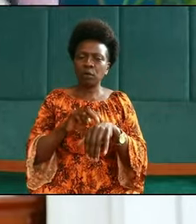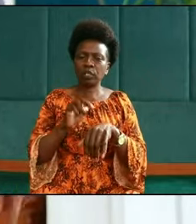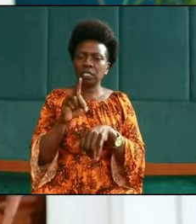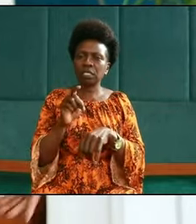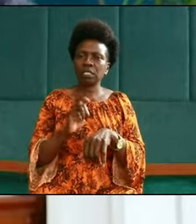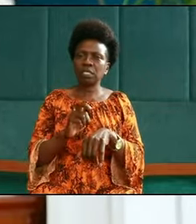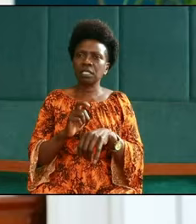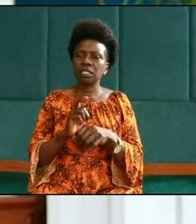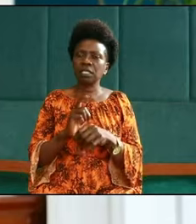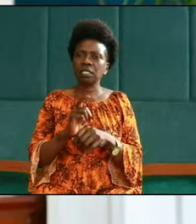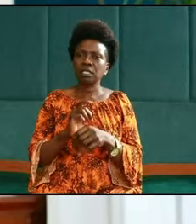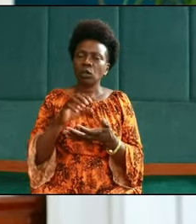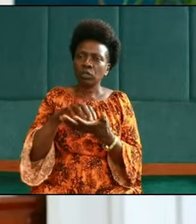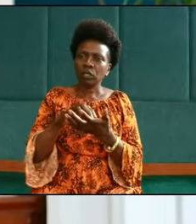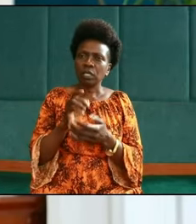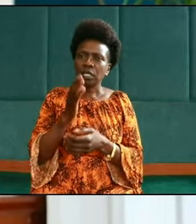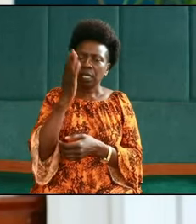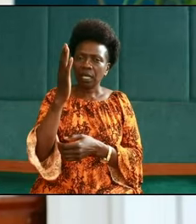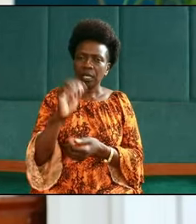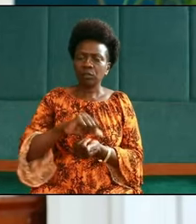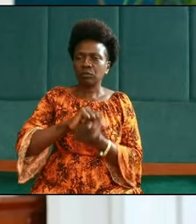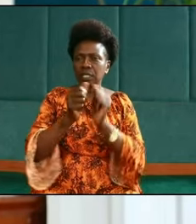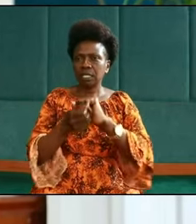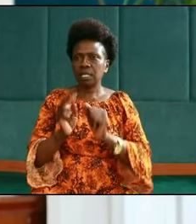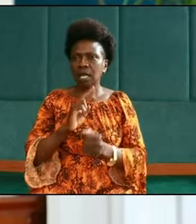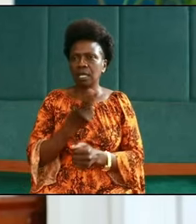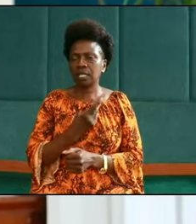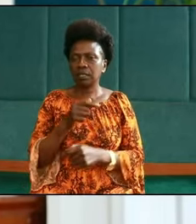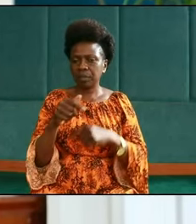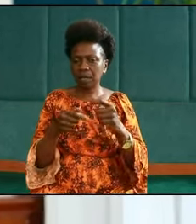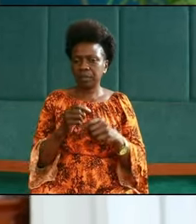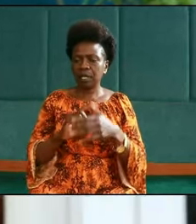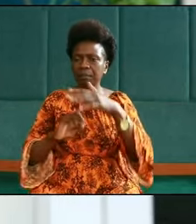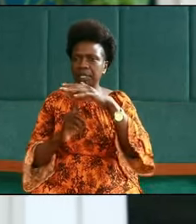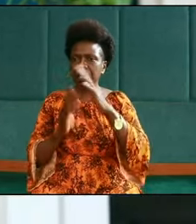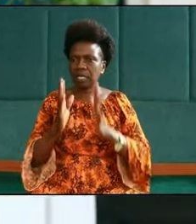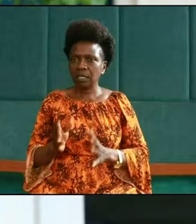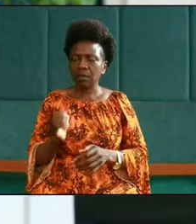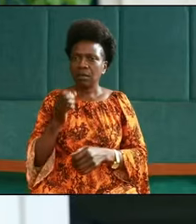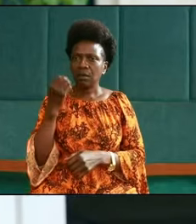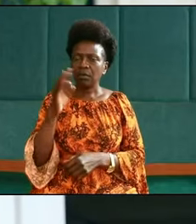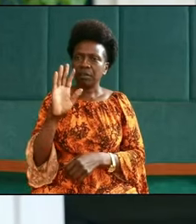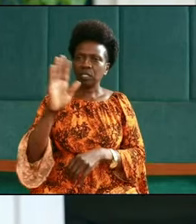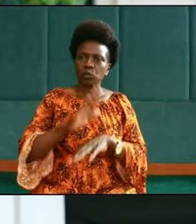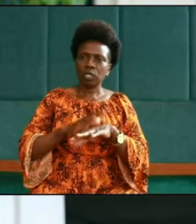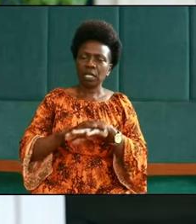his terms, it transforms us and we become ministers of his